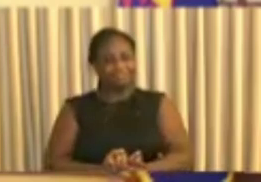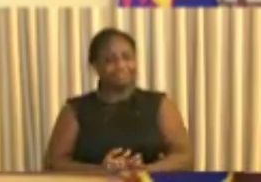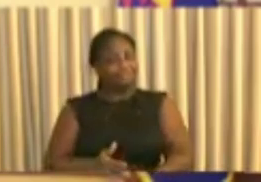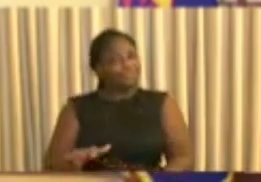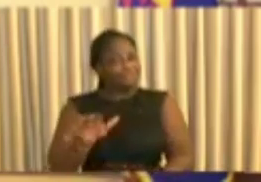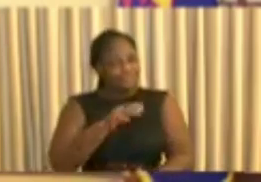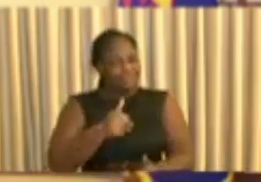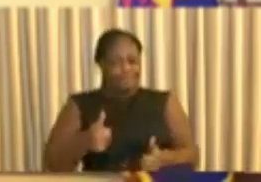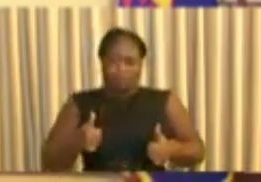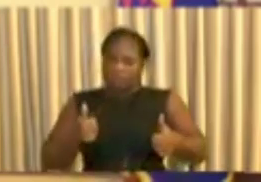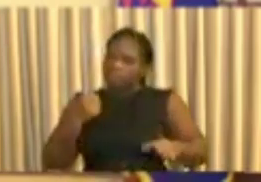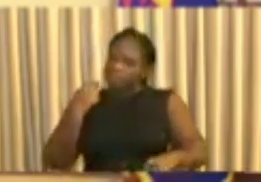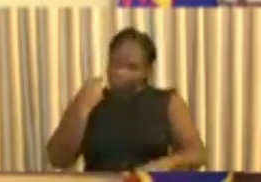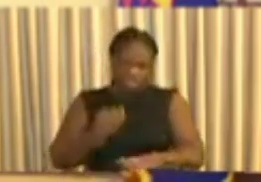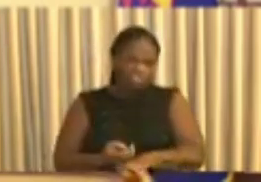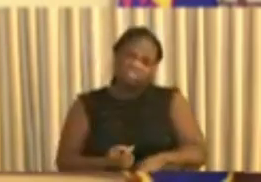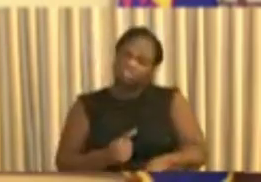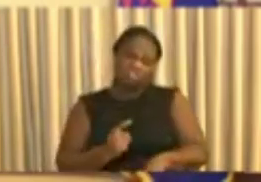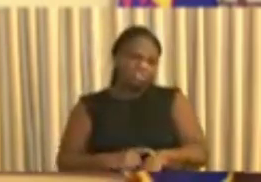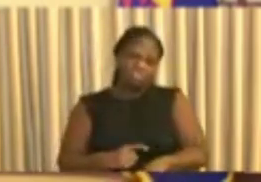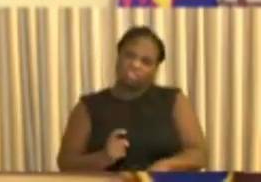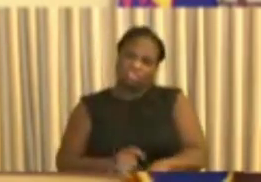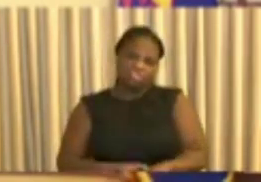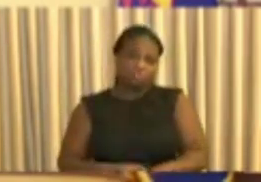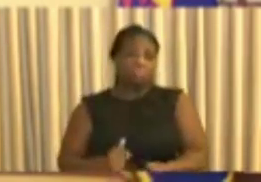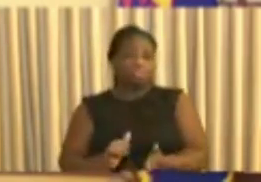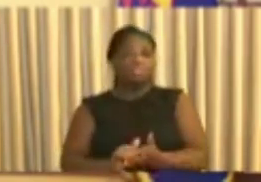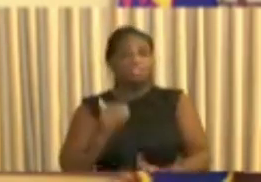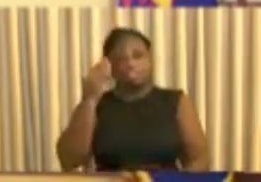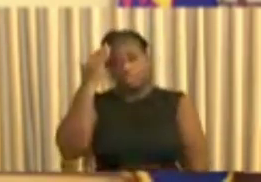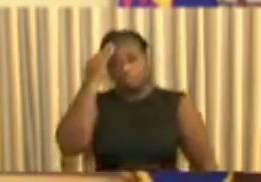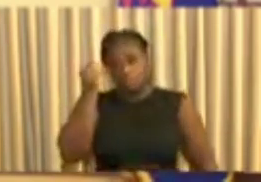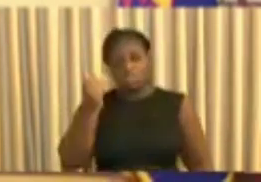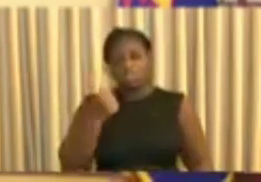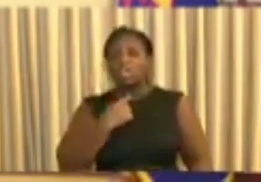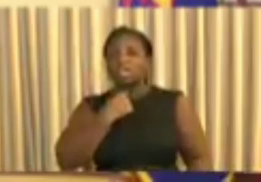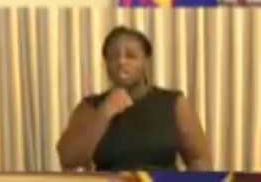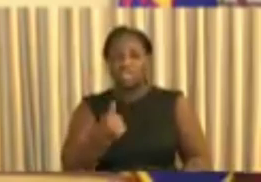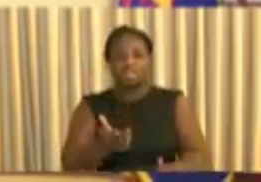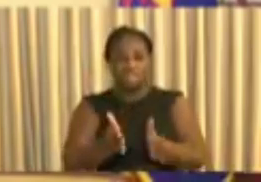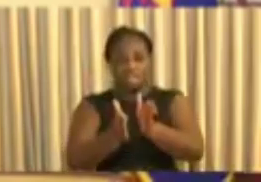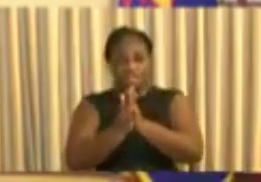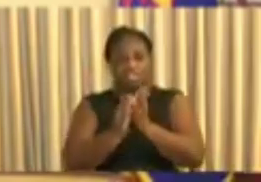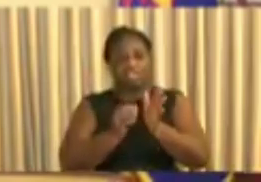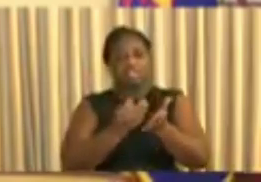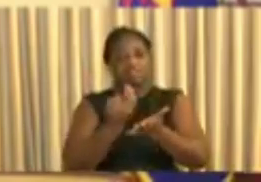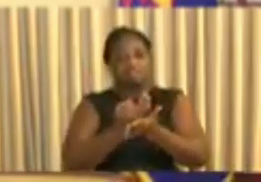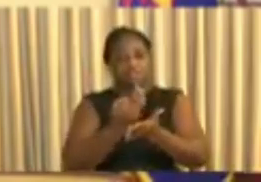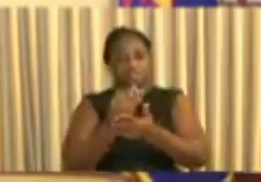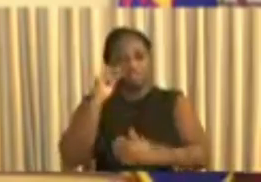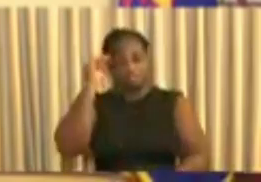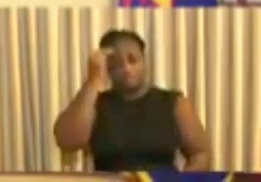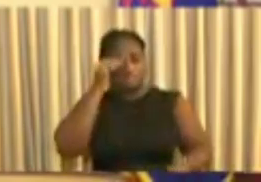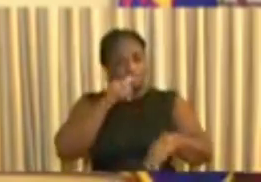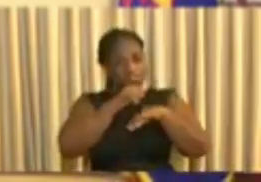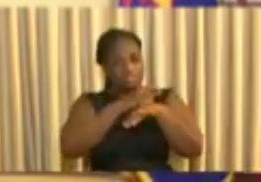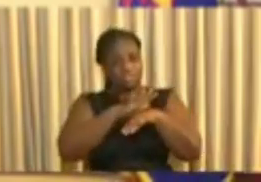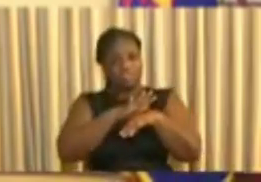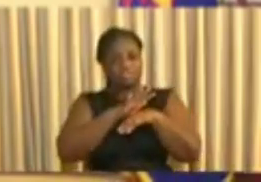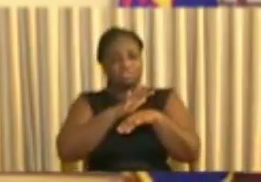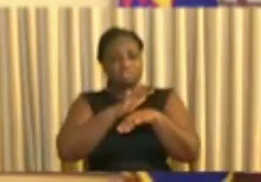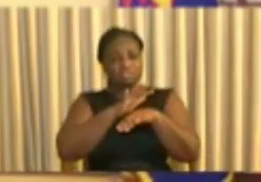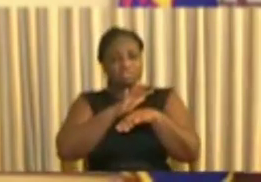We are in difficult times, and that is why I directed the Minister for Finance to send to Parliament